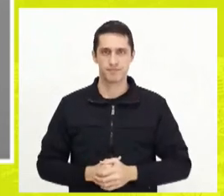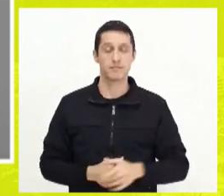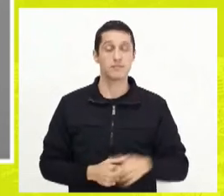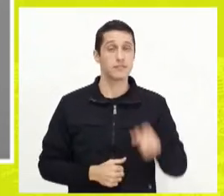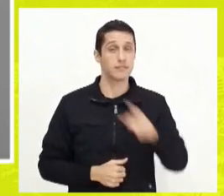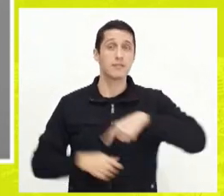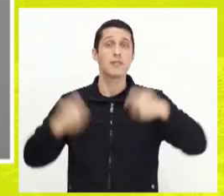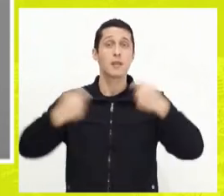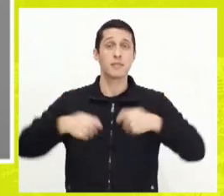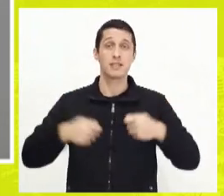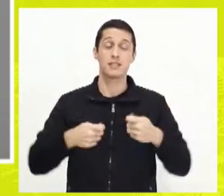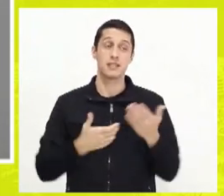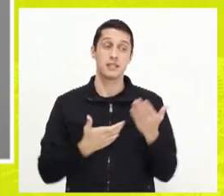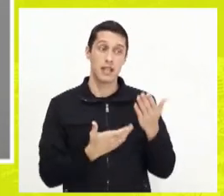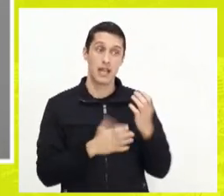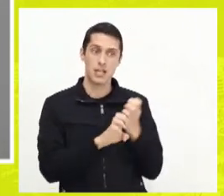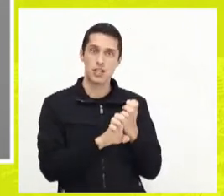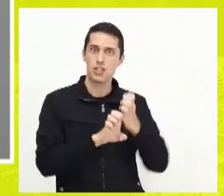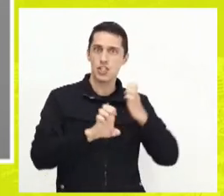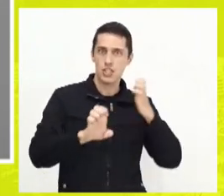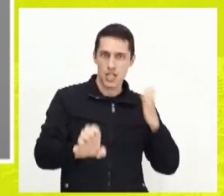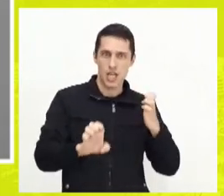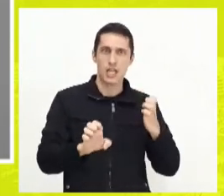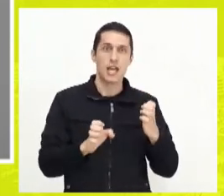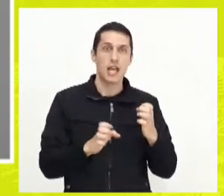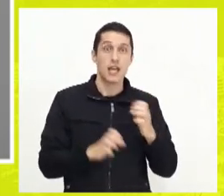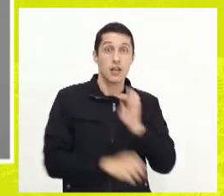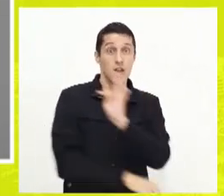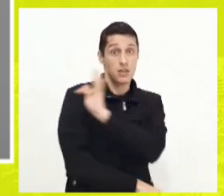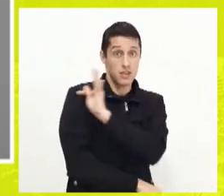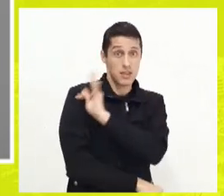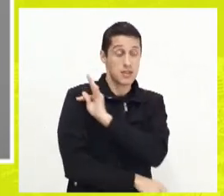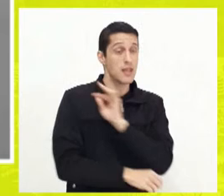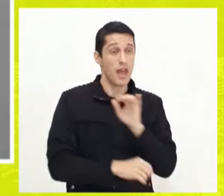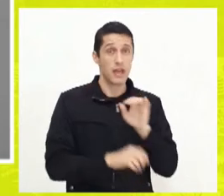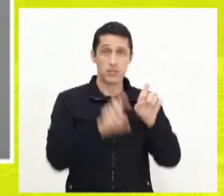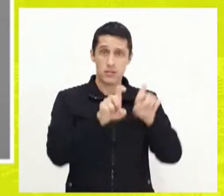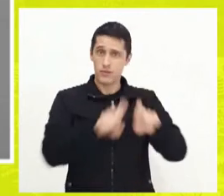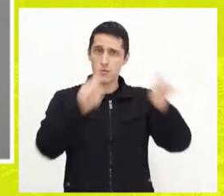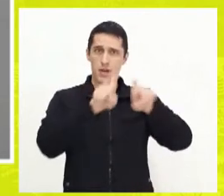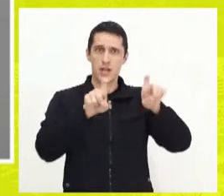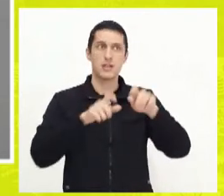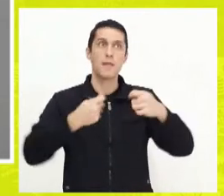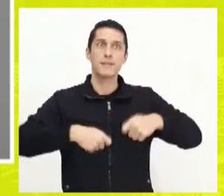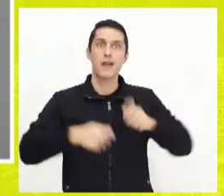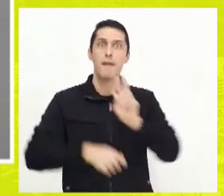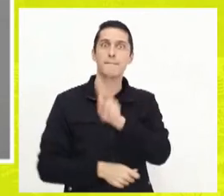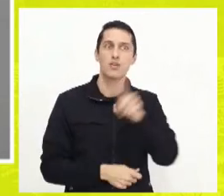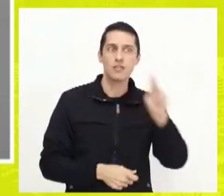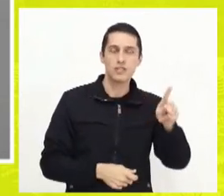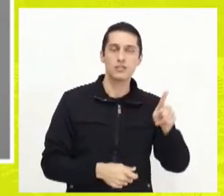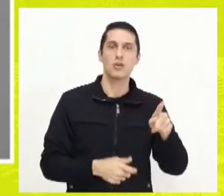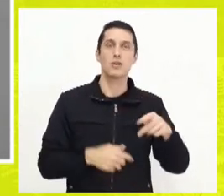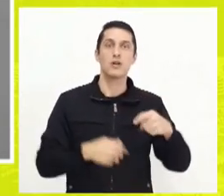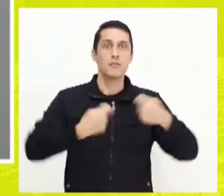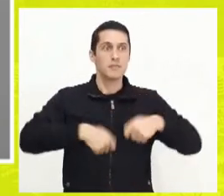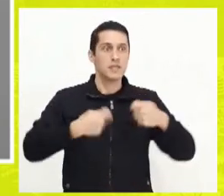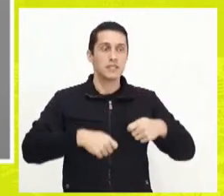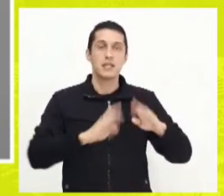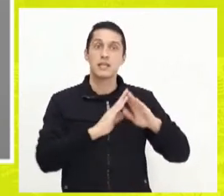need engineers i.t technicians professors we need university